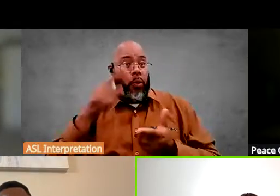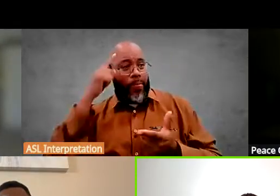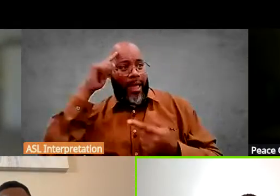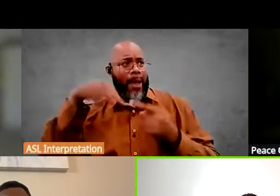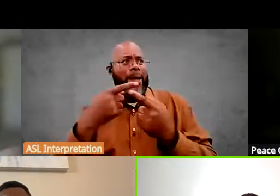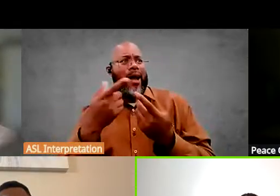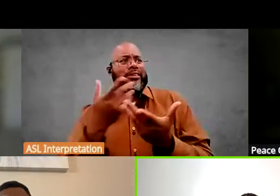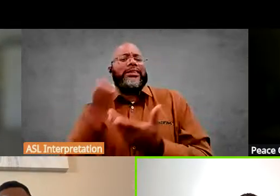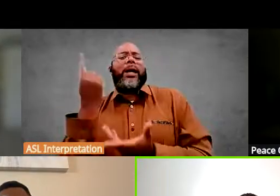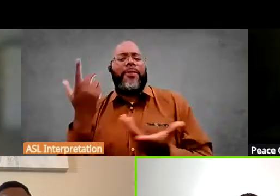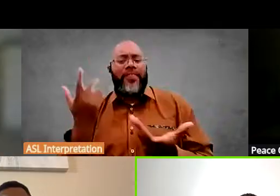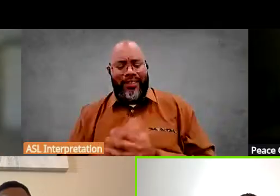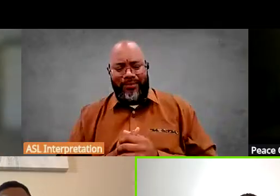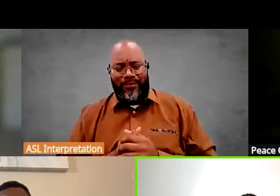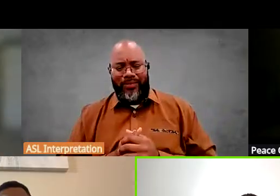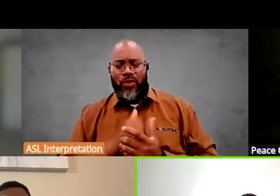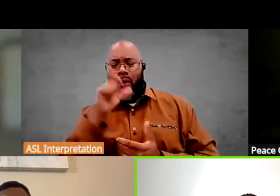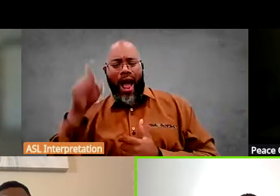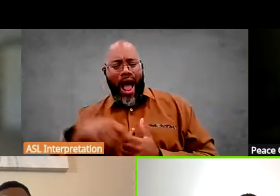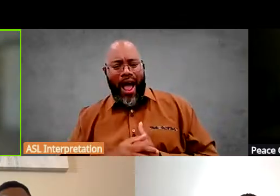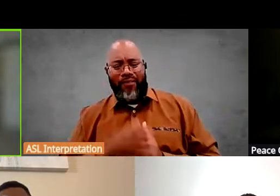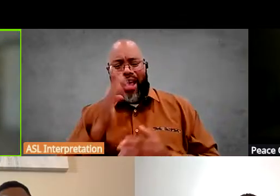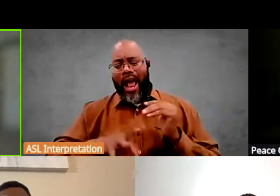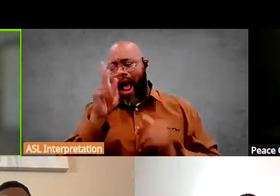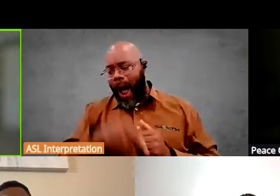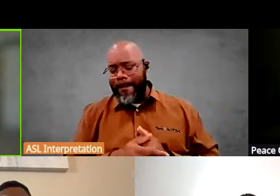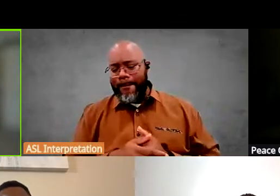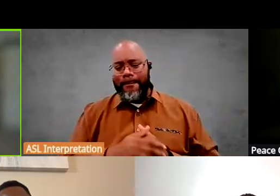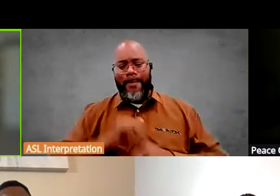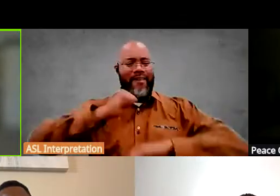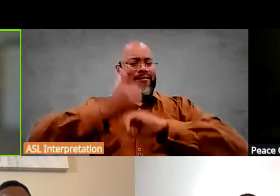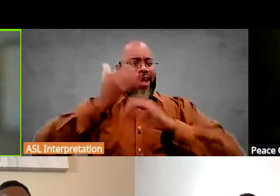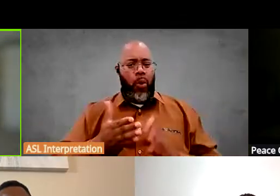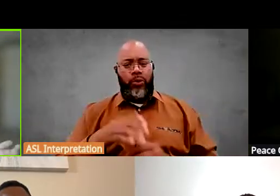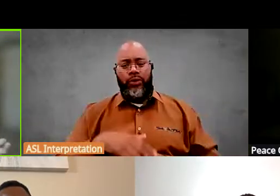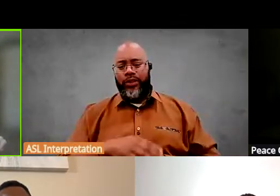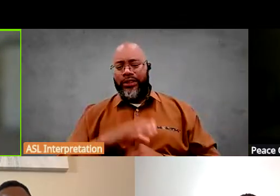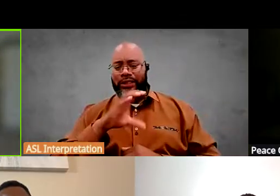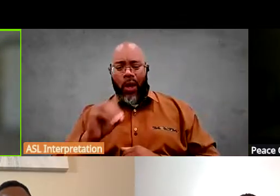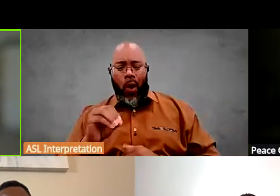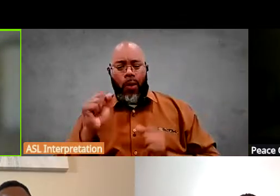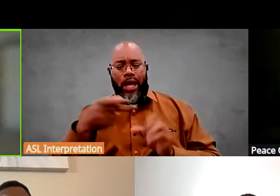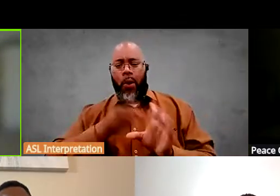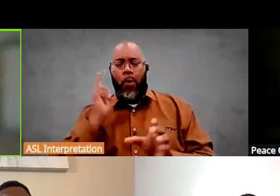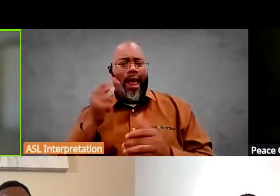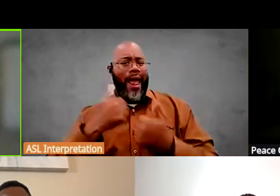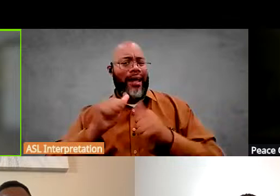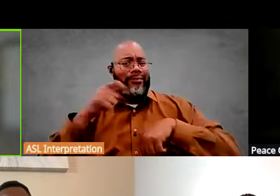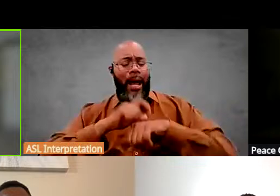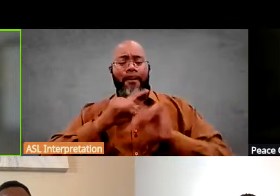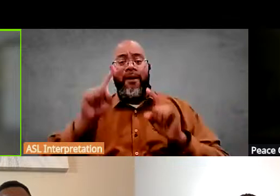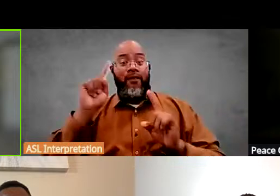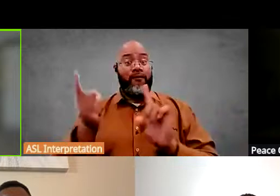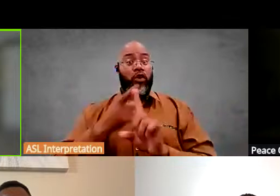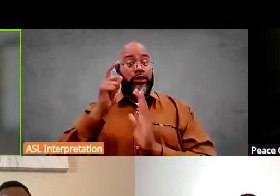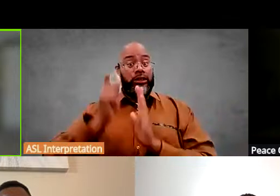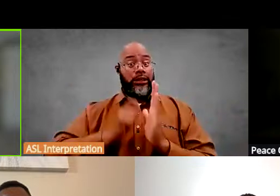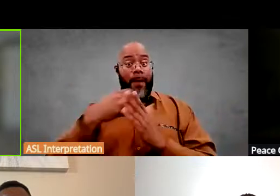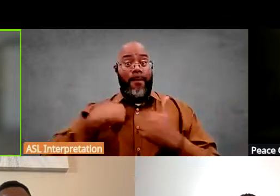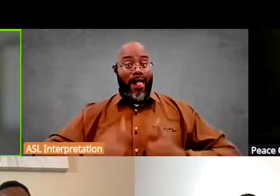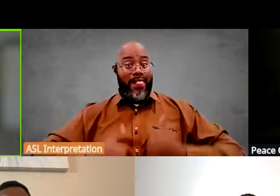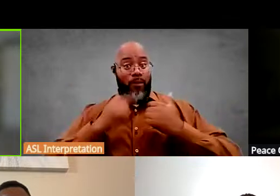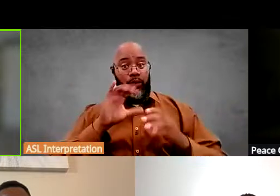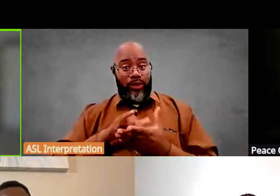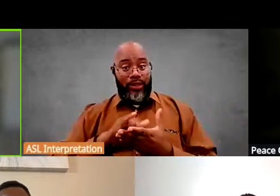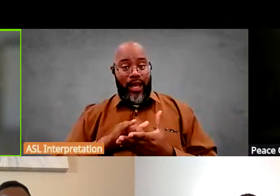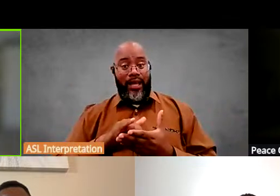being a founder. You don't have to end up being a founder, a CEO, anything. You can quit anytime. But for the first time in my life, when I did a founder in